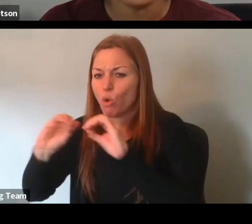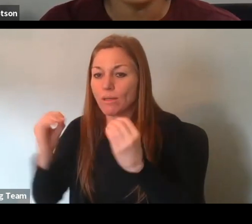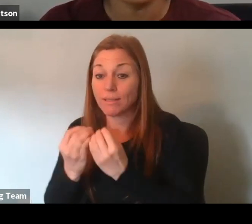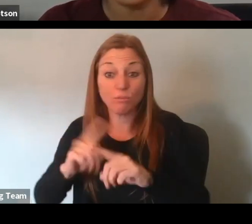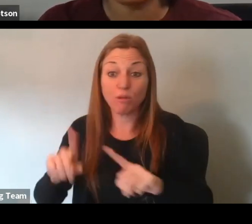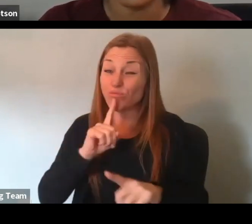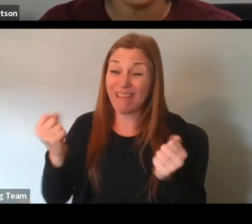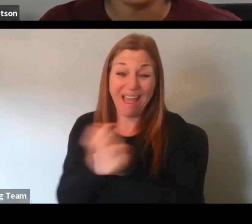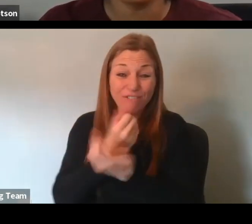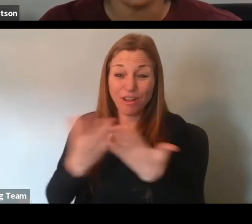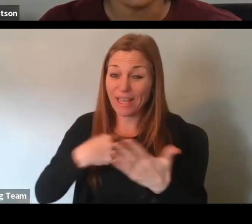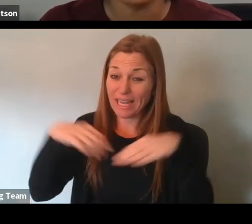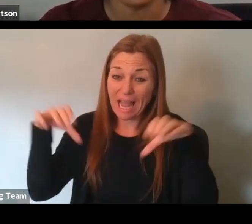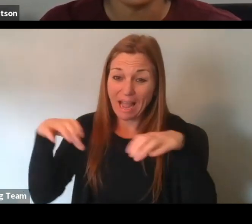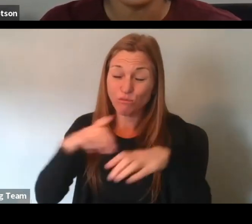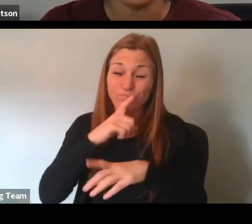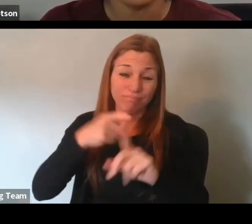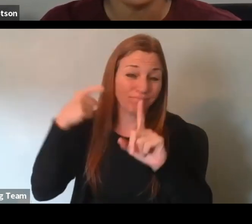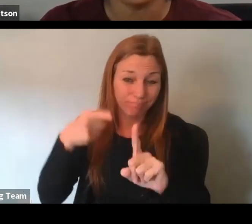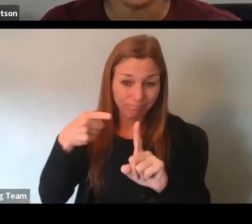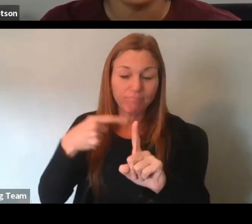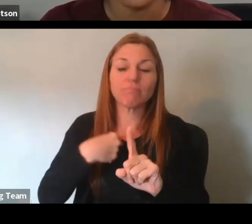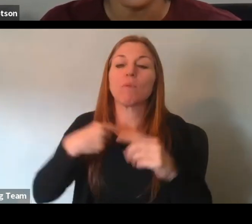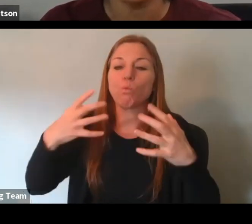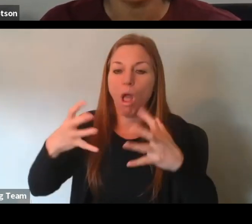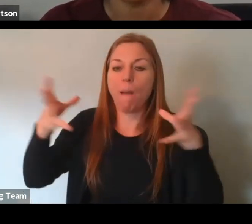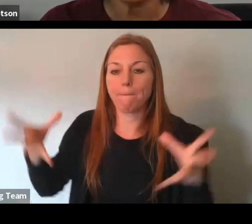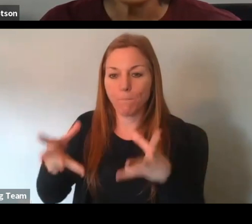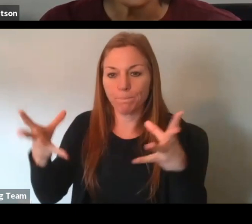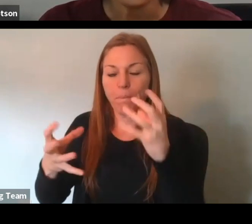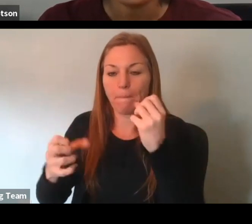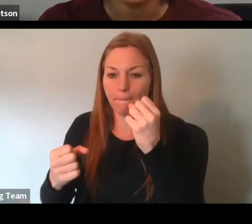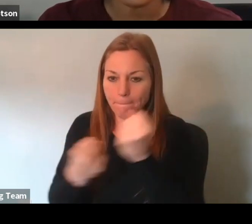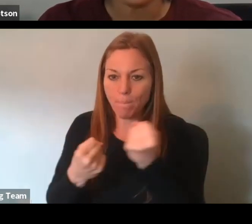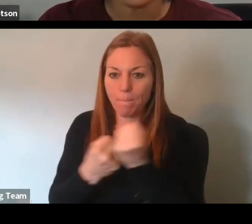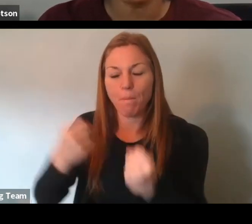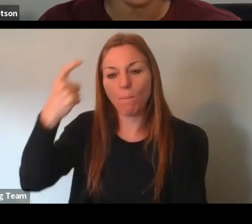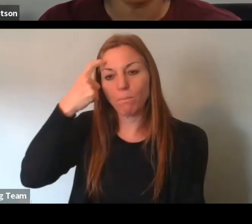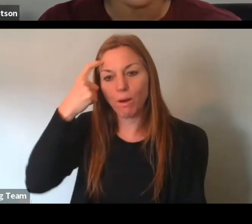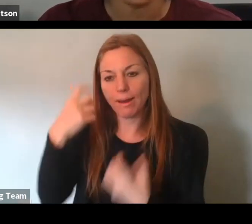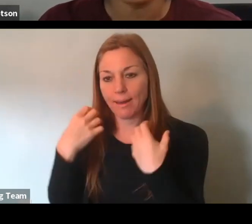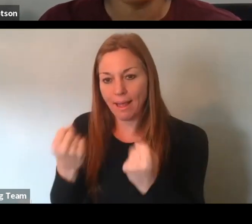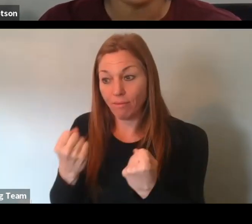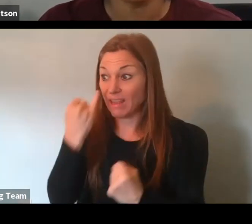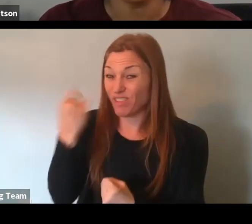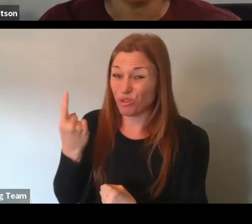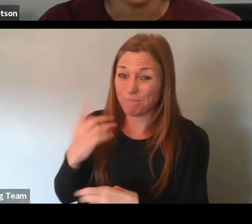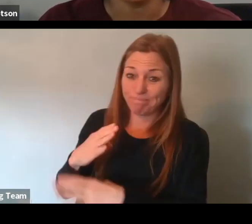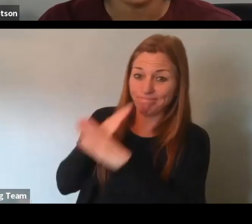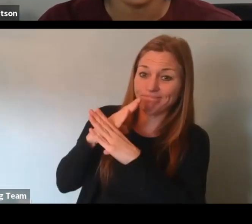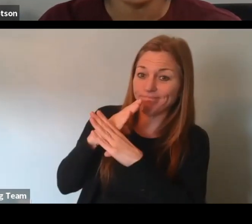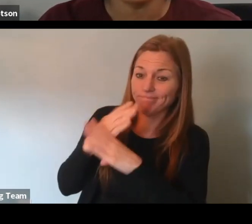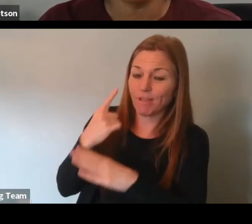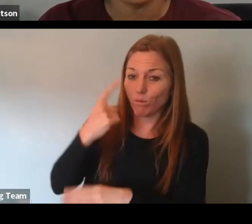health. And when there are things that get in the way of brain health, trying to figure out how we can overcome that. That's why